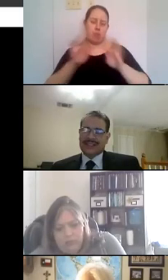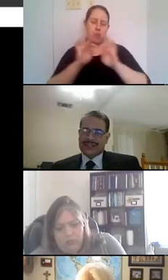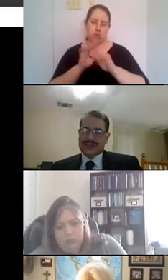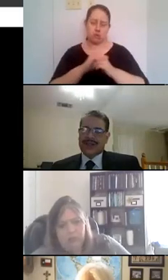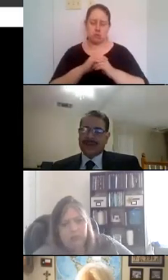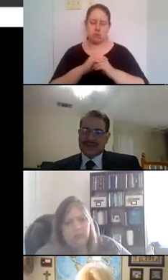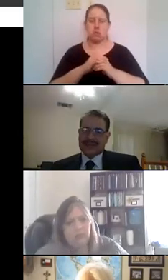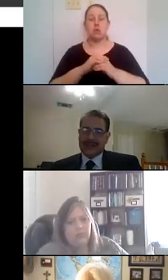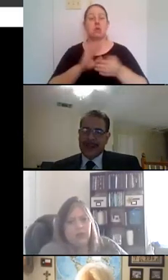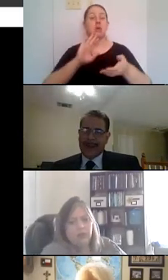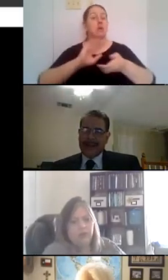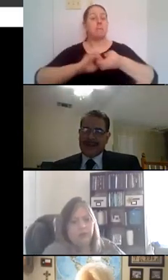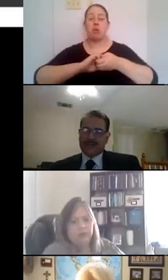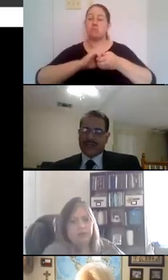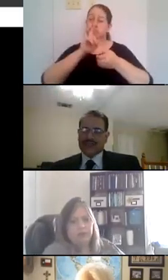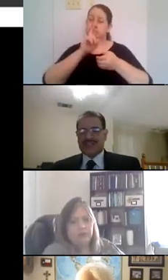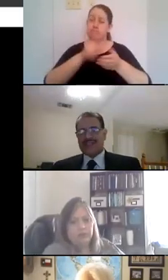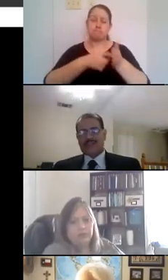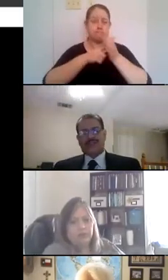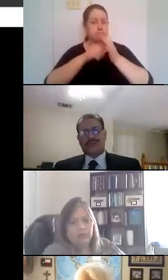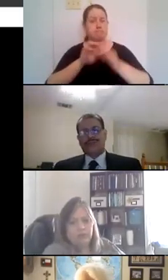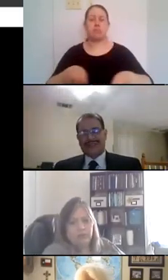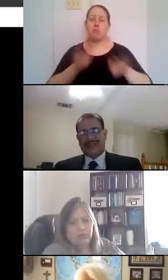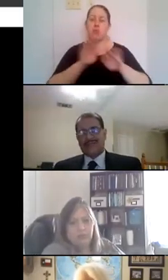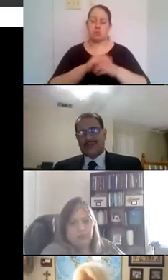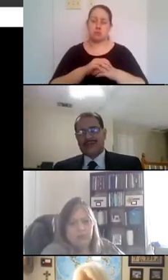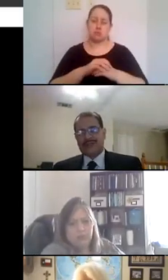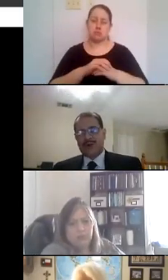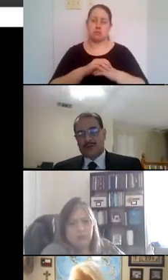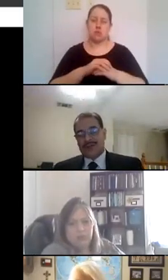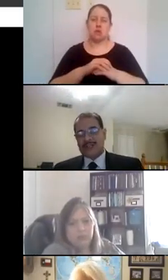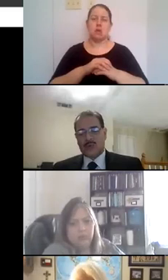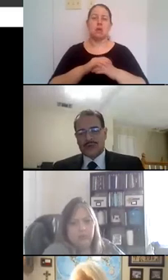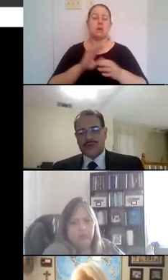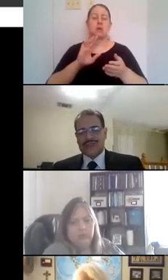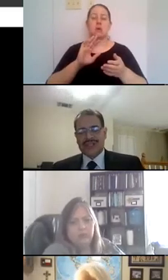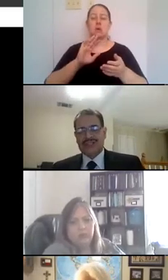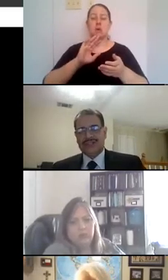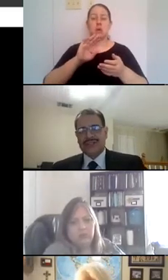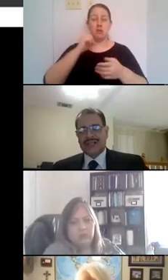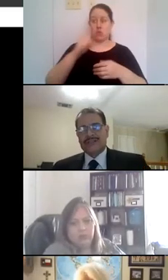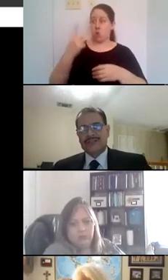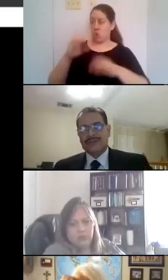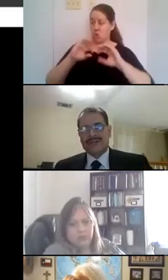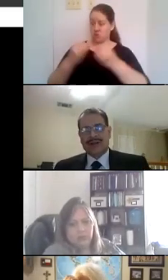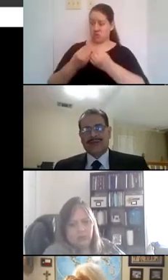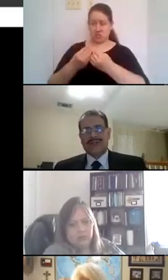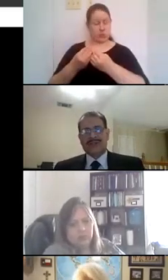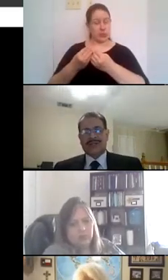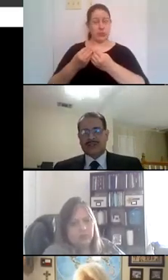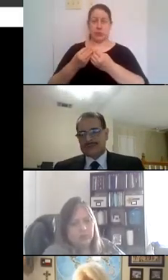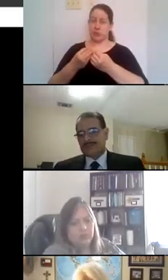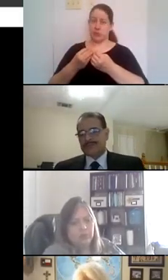is a must. Projects like these are too big for us or for any one organization to